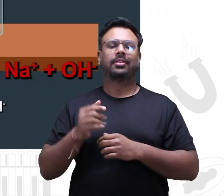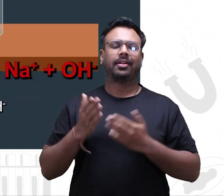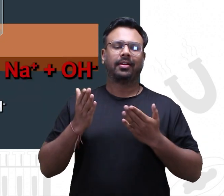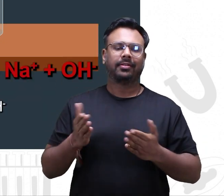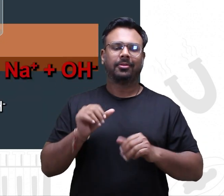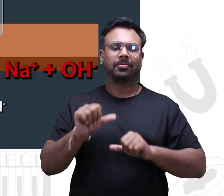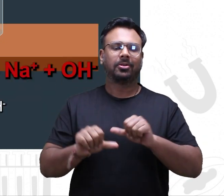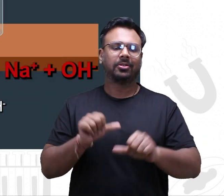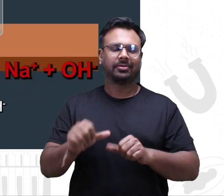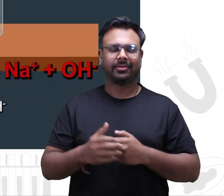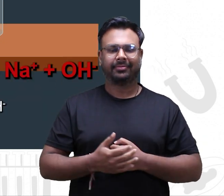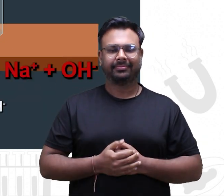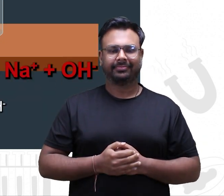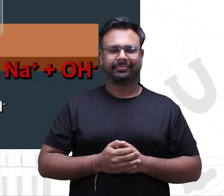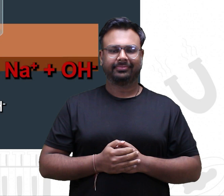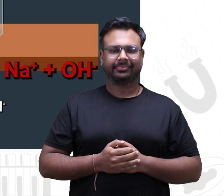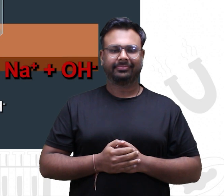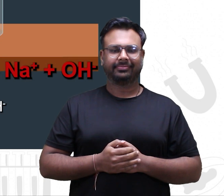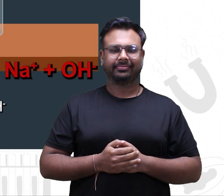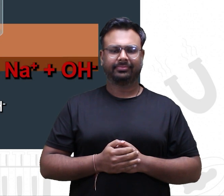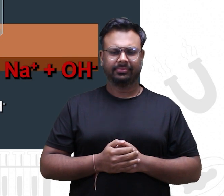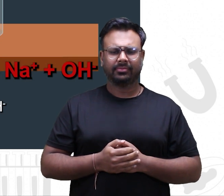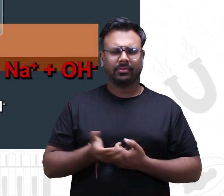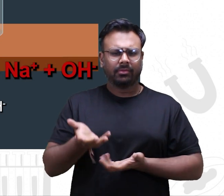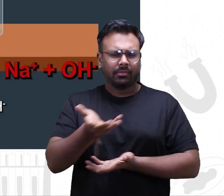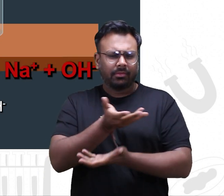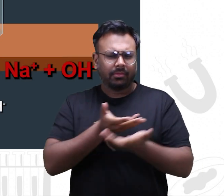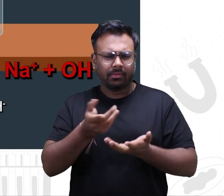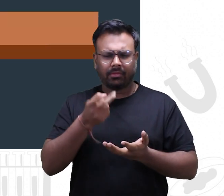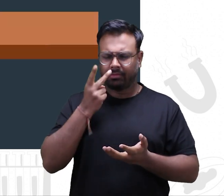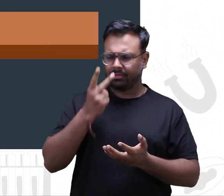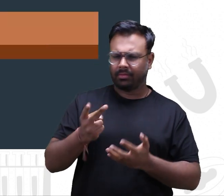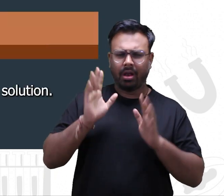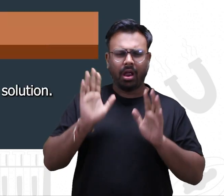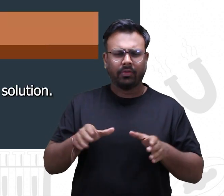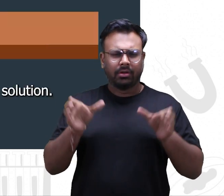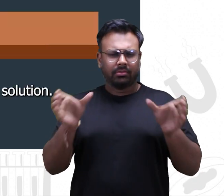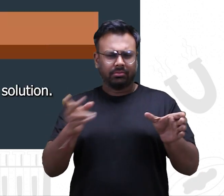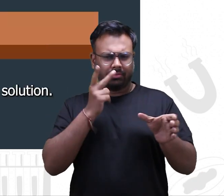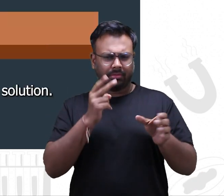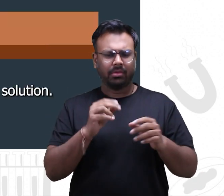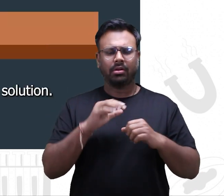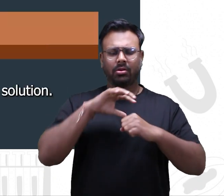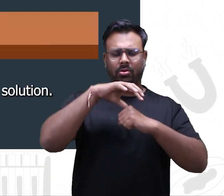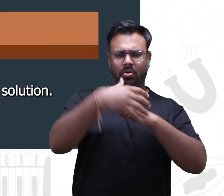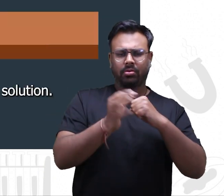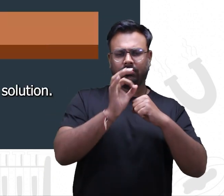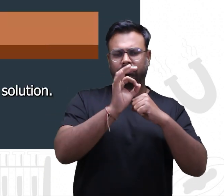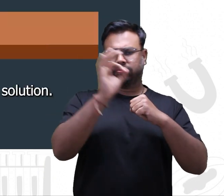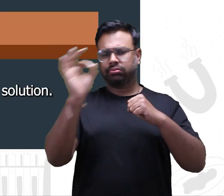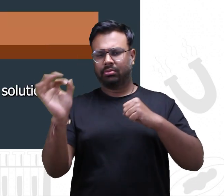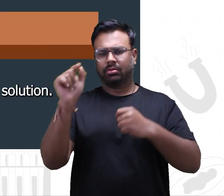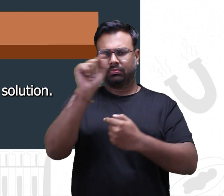like NaOH gives rise to Na plus and OH minus. Now let's discuss how